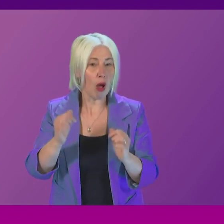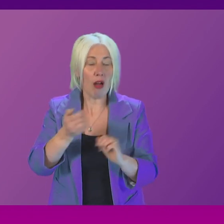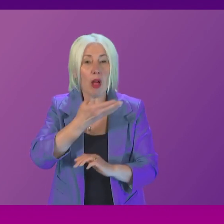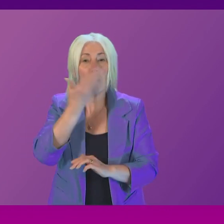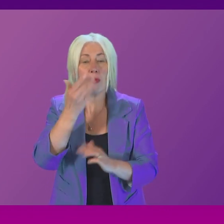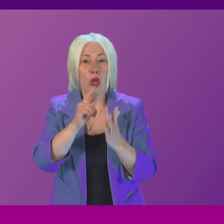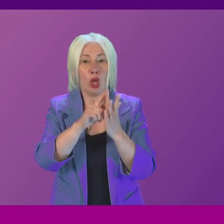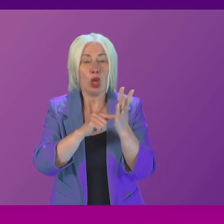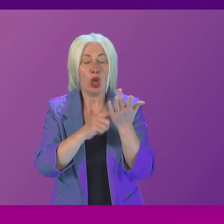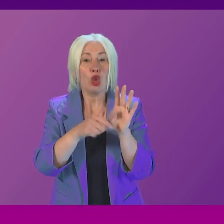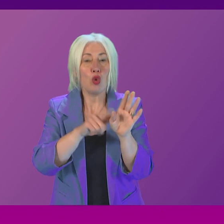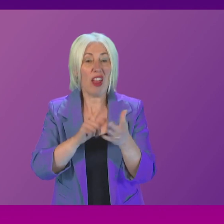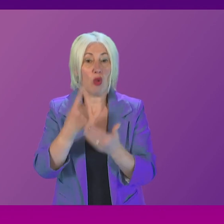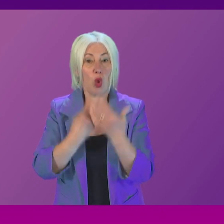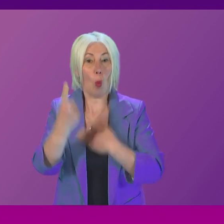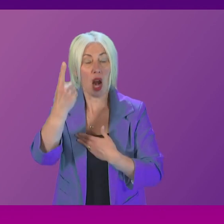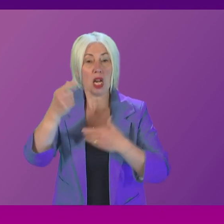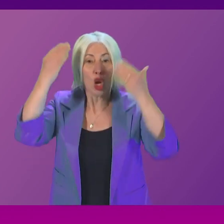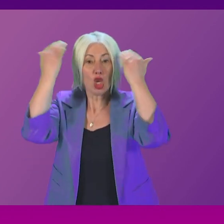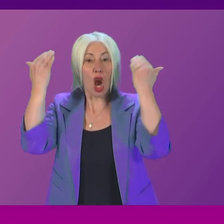of single judge trials.